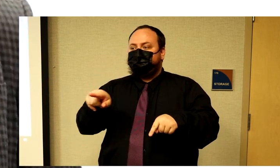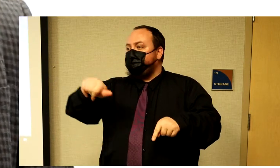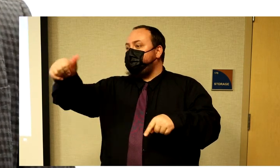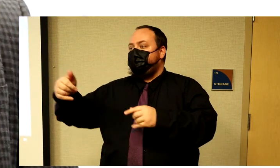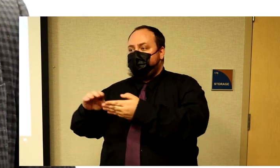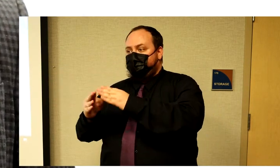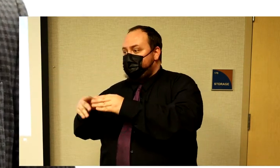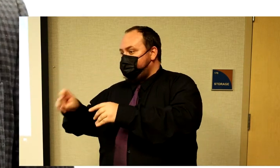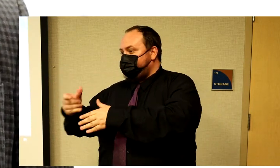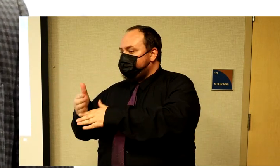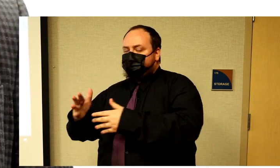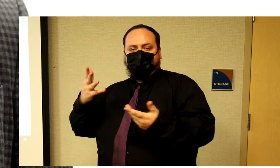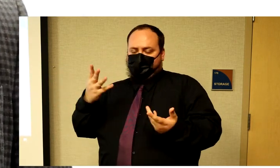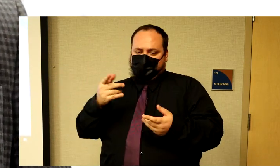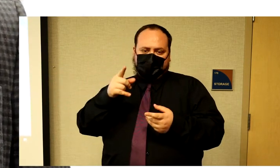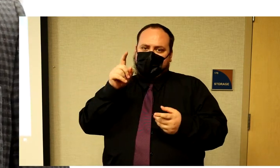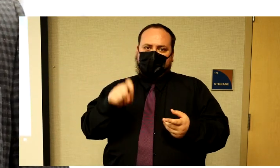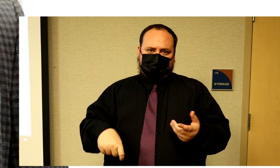you can choose.